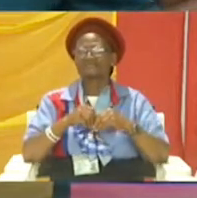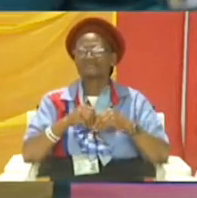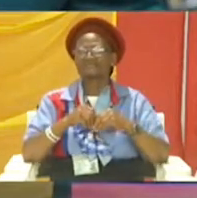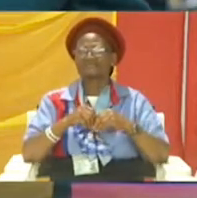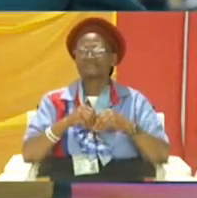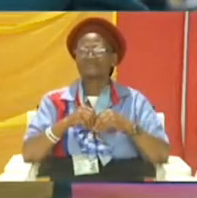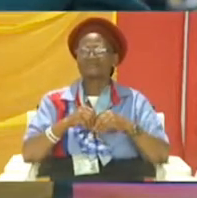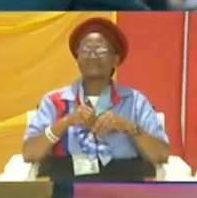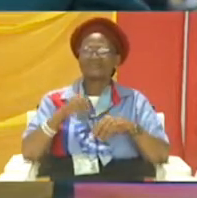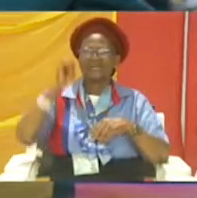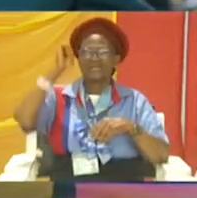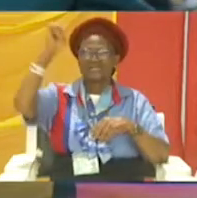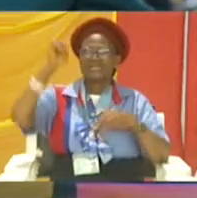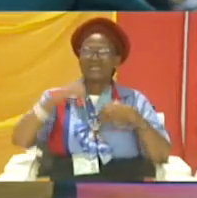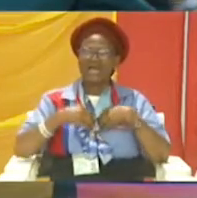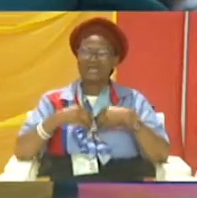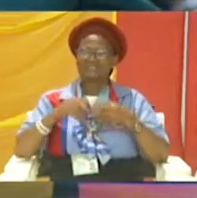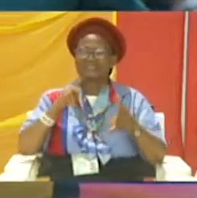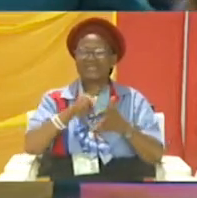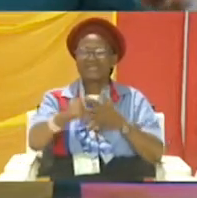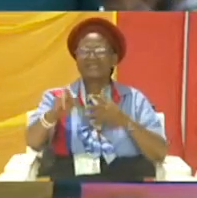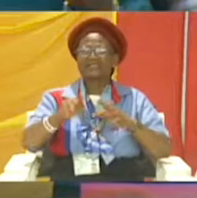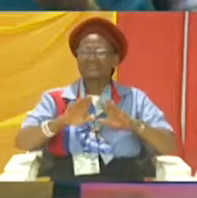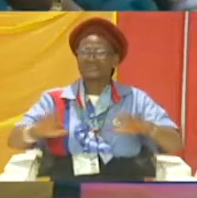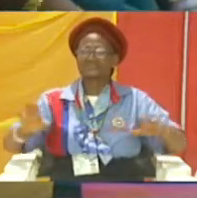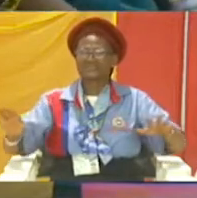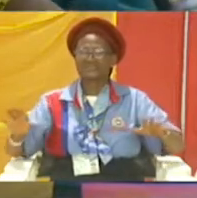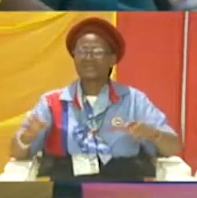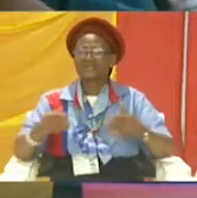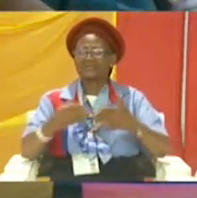has killed children before when he was upset.